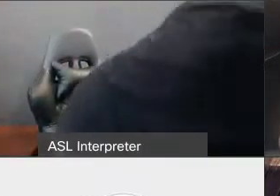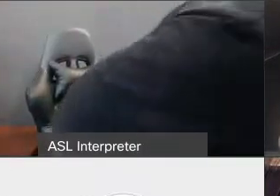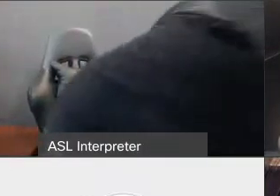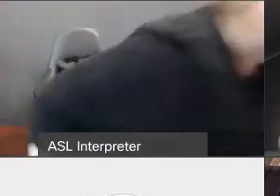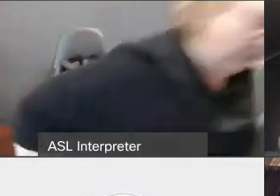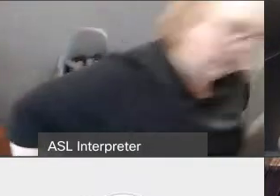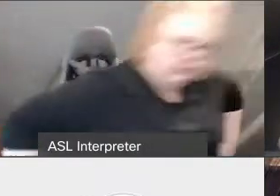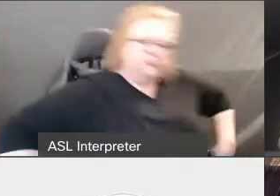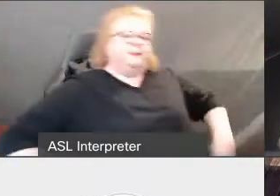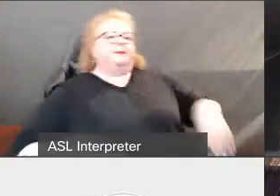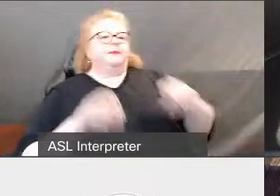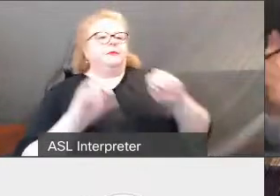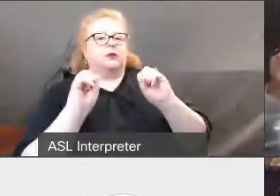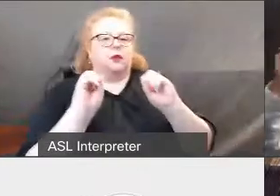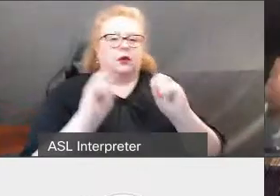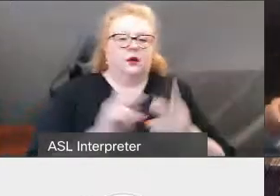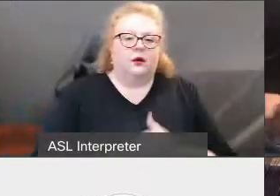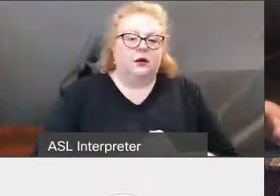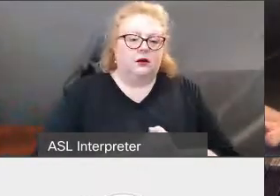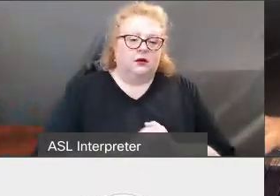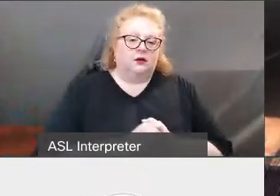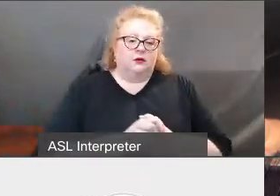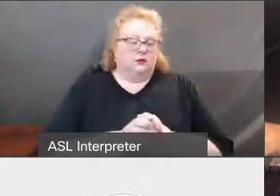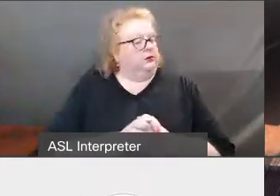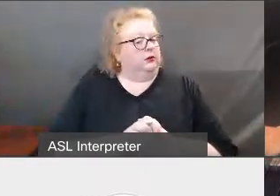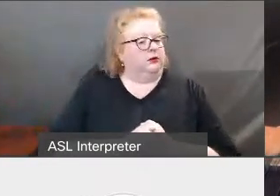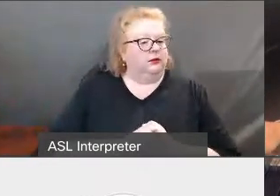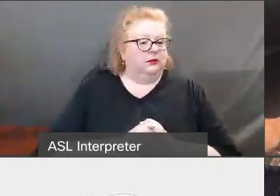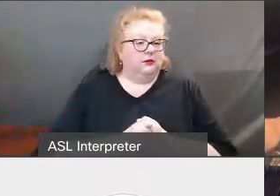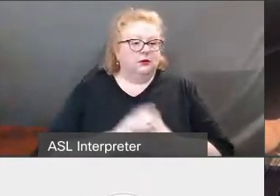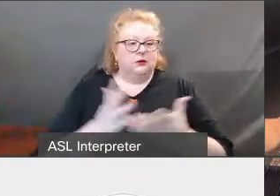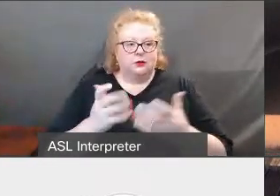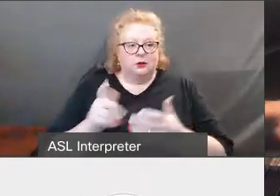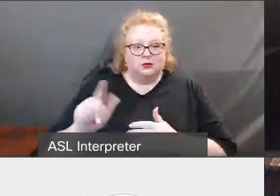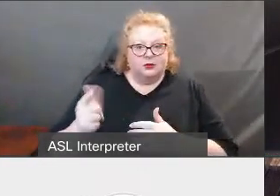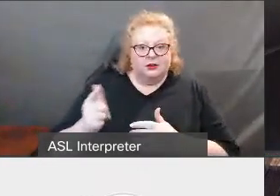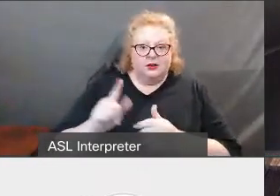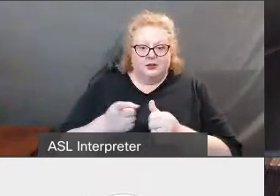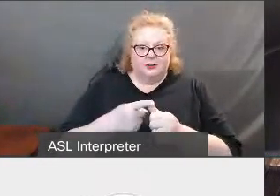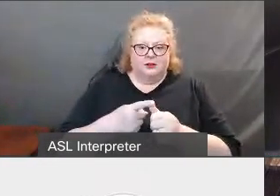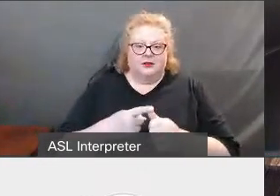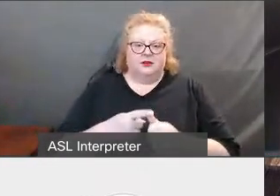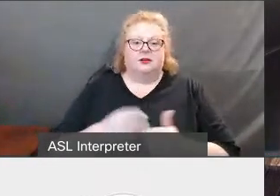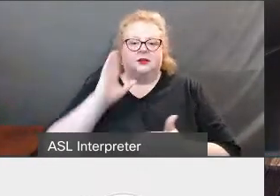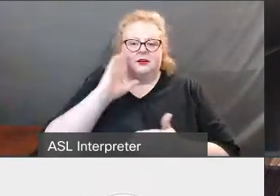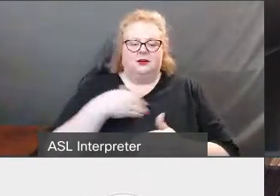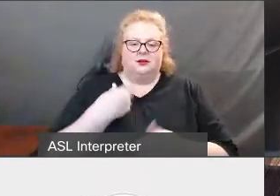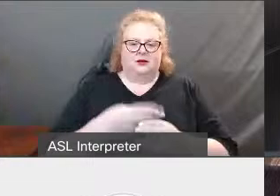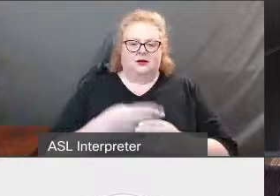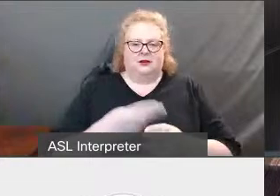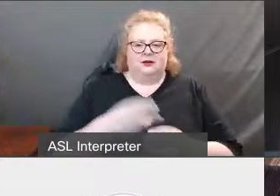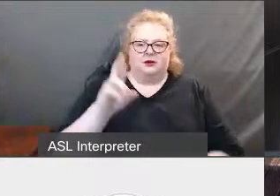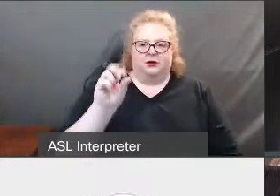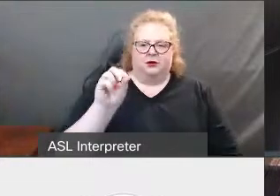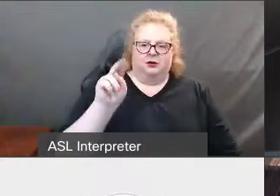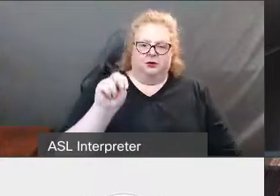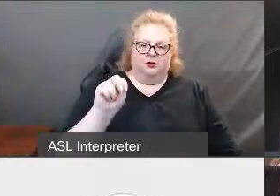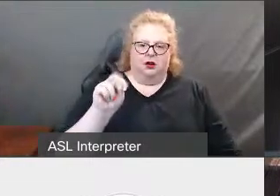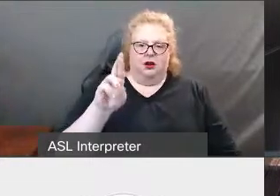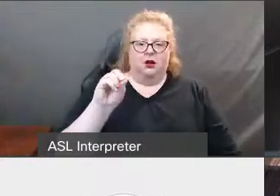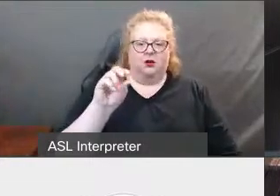Would you like me to proceed? Yes, please. Okay, thank you. My name is Ron Ross, and I'm an architect